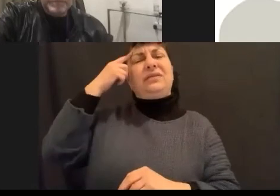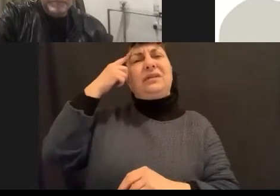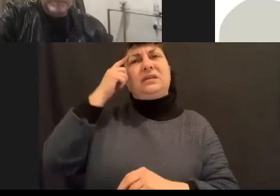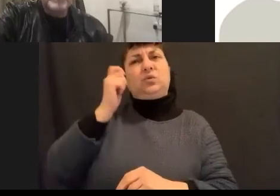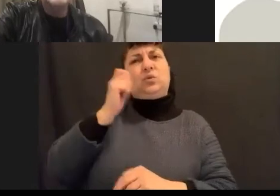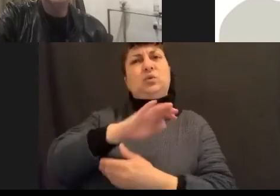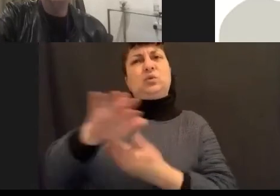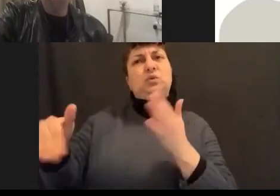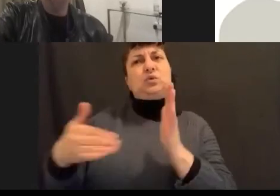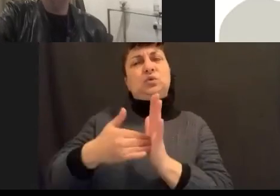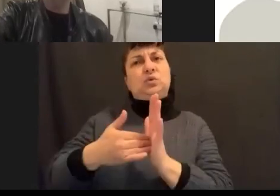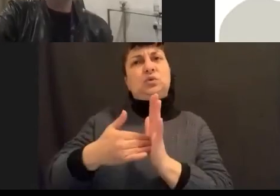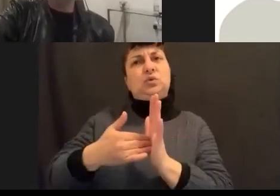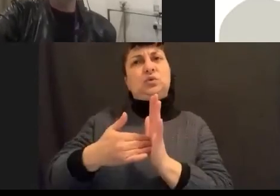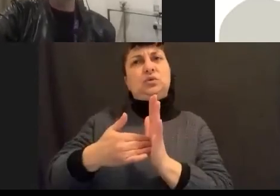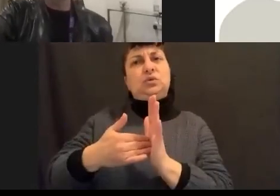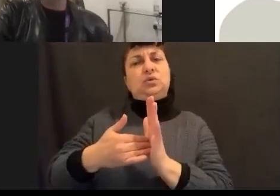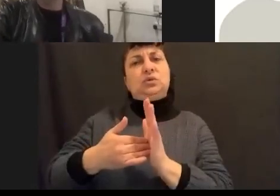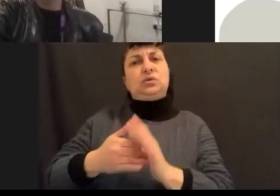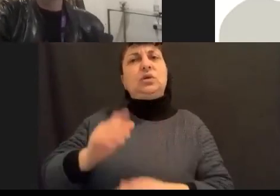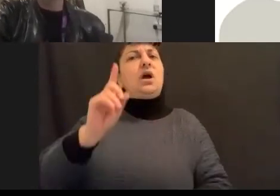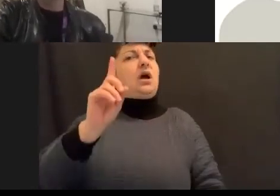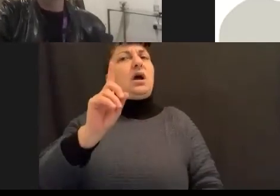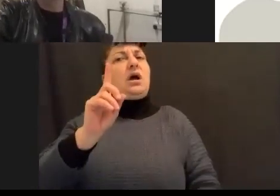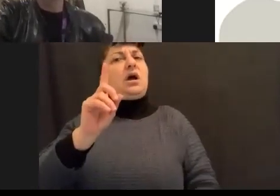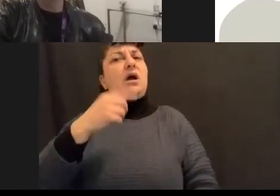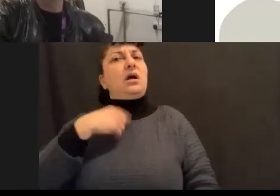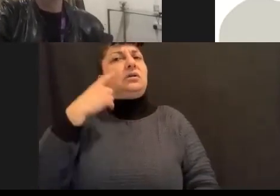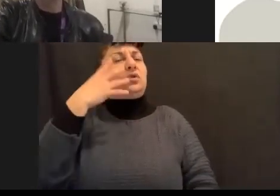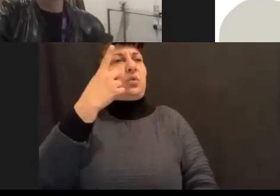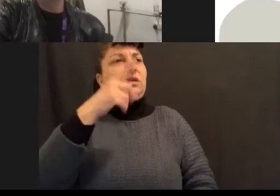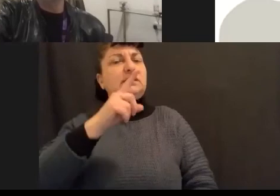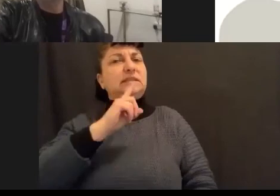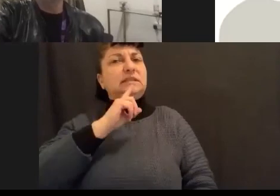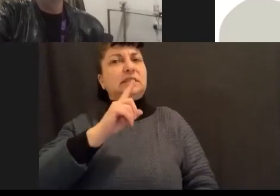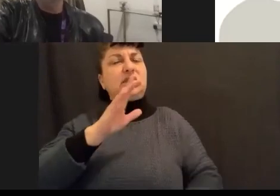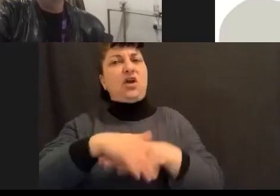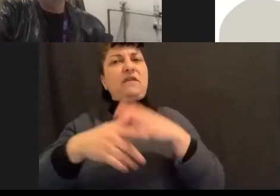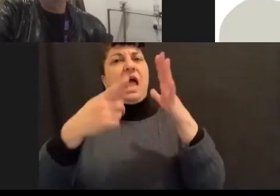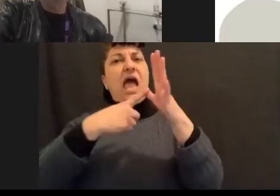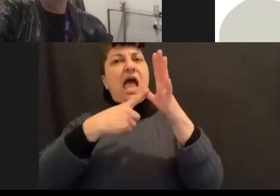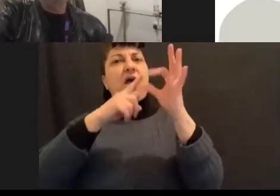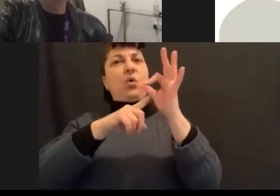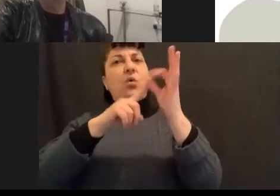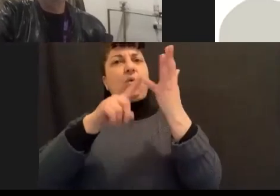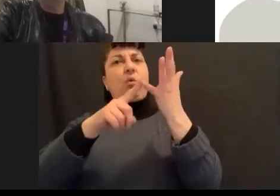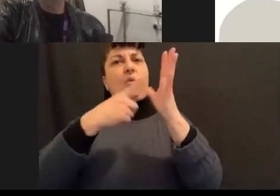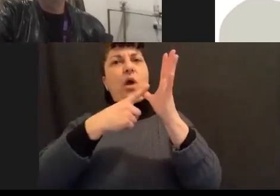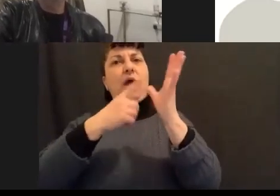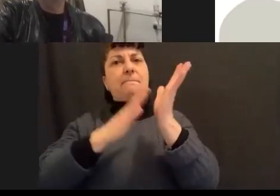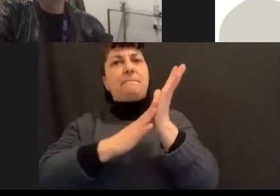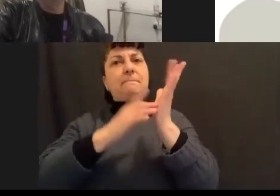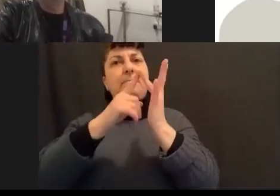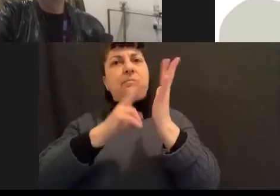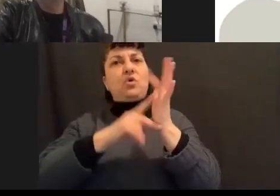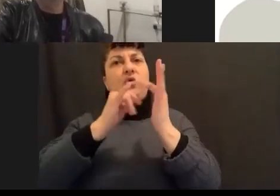of the questions. There's just one I saw about, I think it Sure. says it's about Aqua Moves, and the person's saying it's listed as